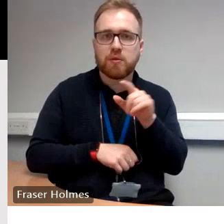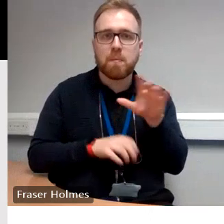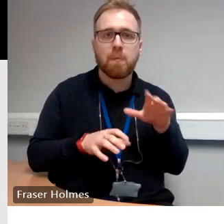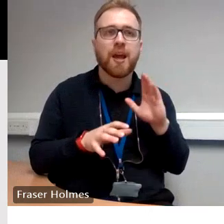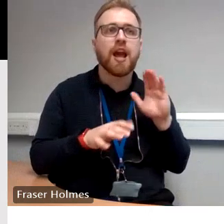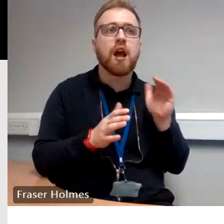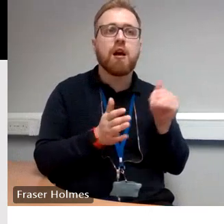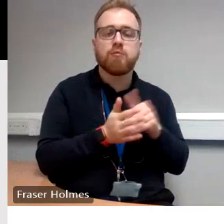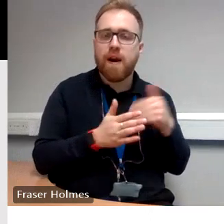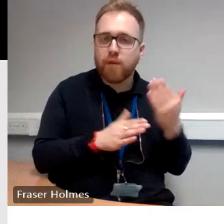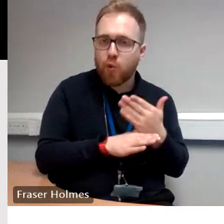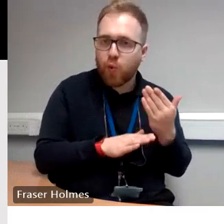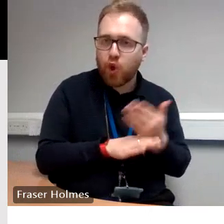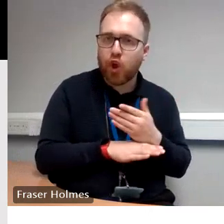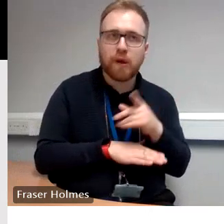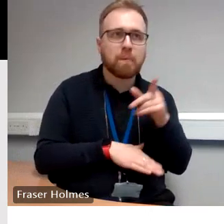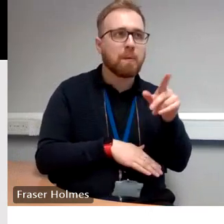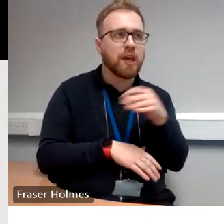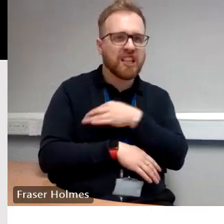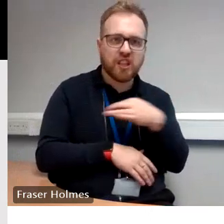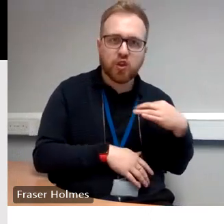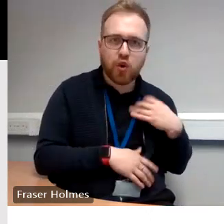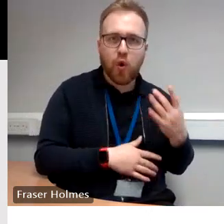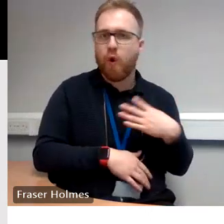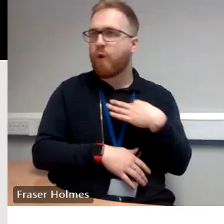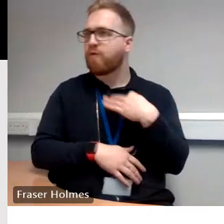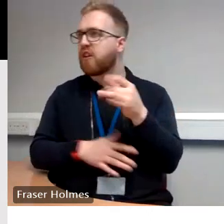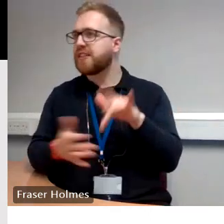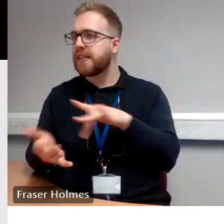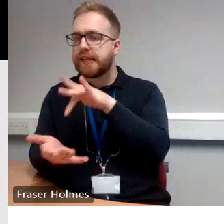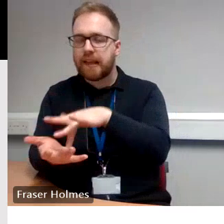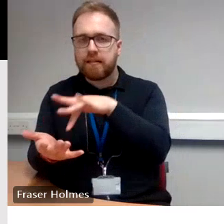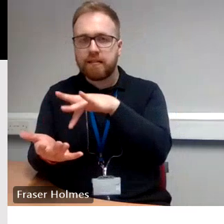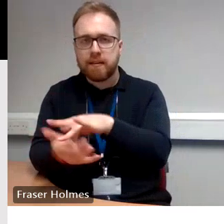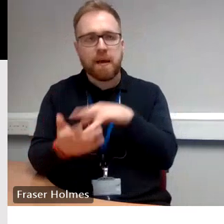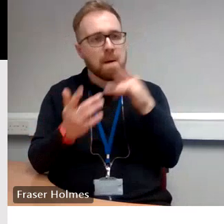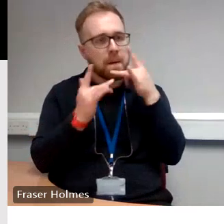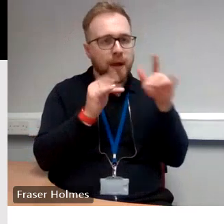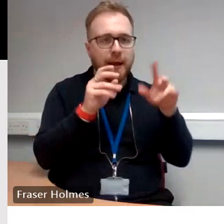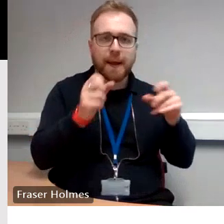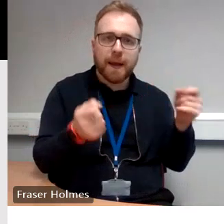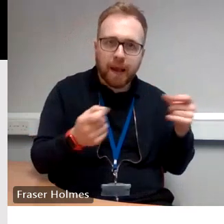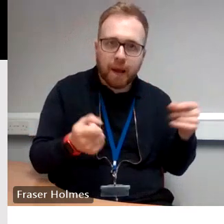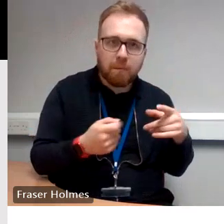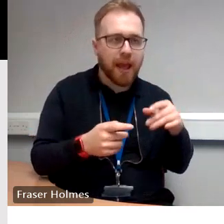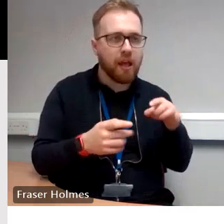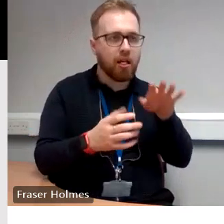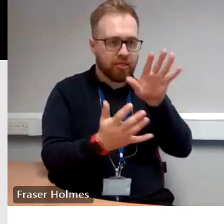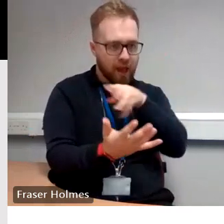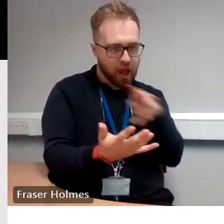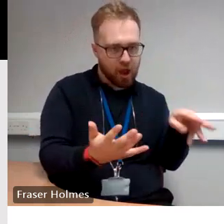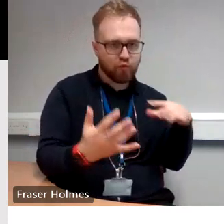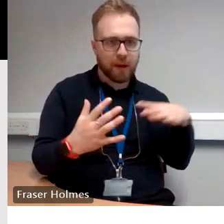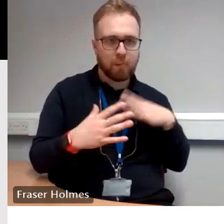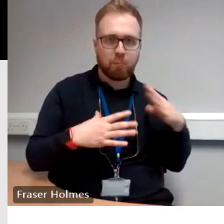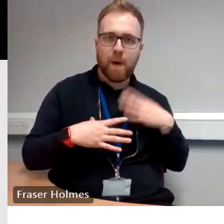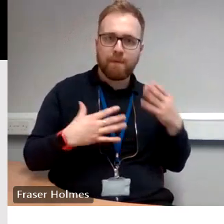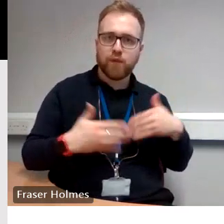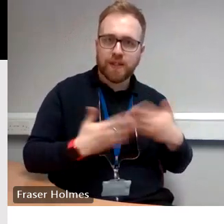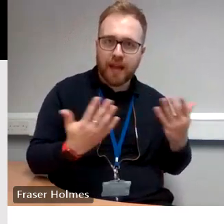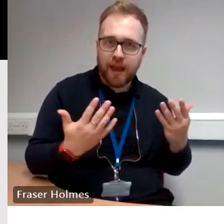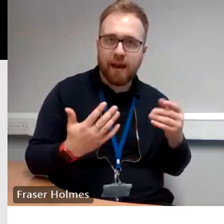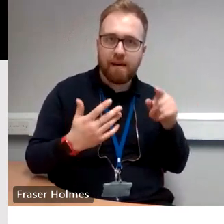into work, possibly in practice or in the volunteer centre, check their emails, check their diary and prep for the day. Then